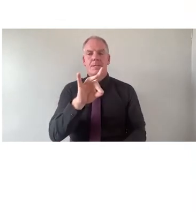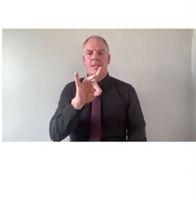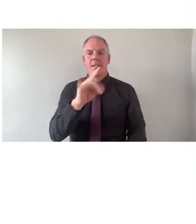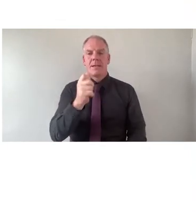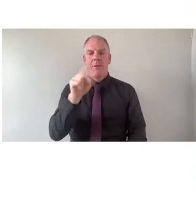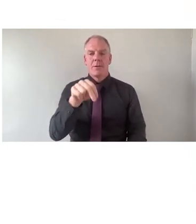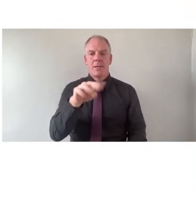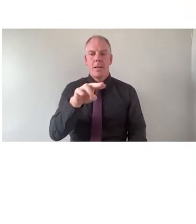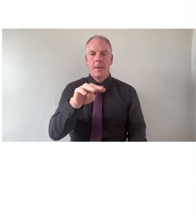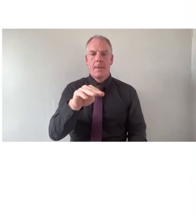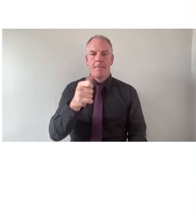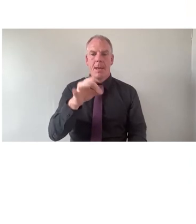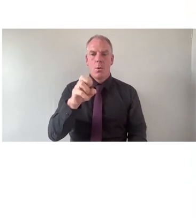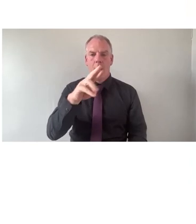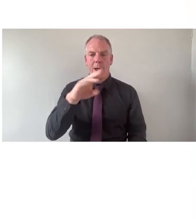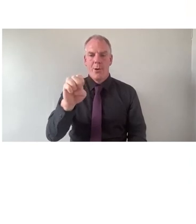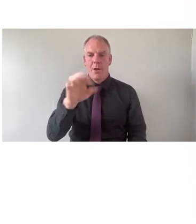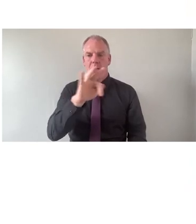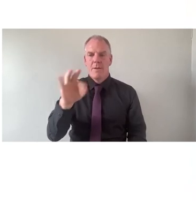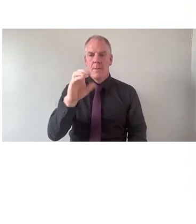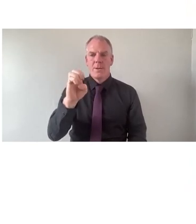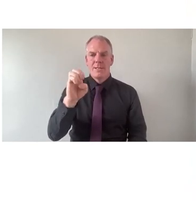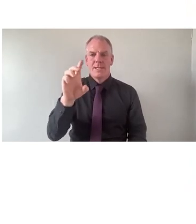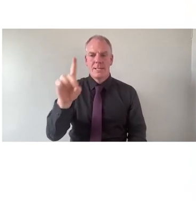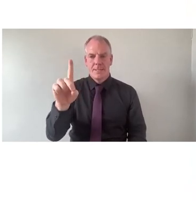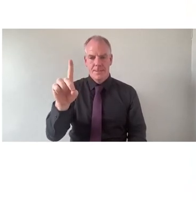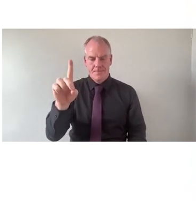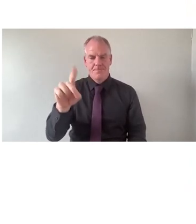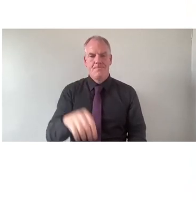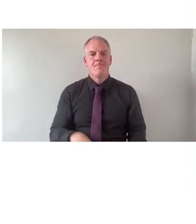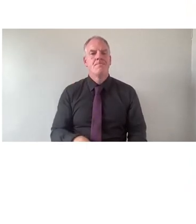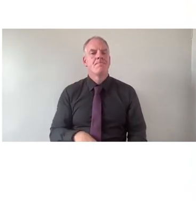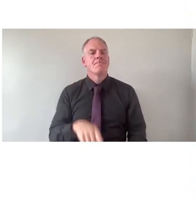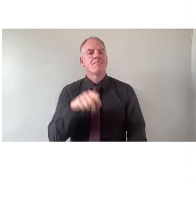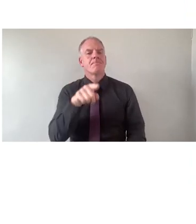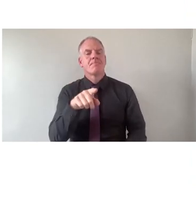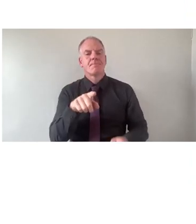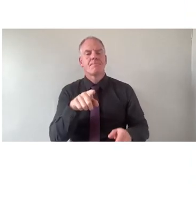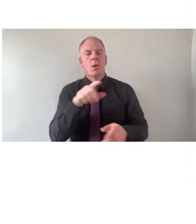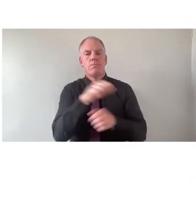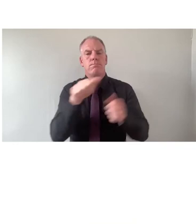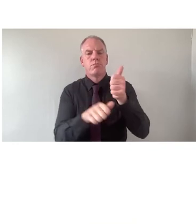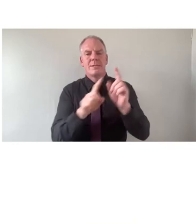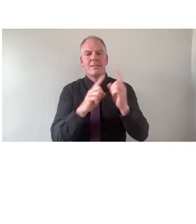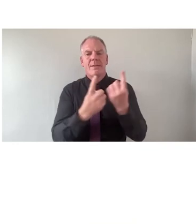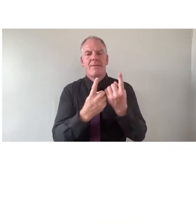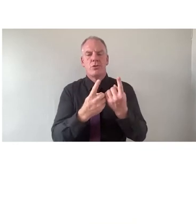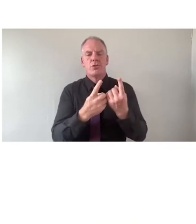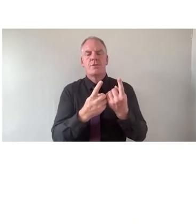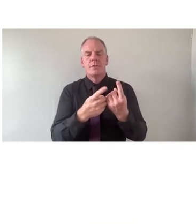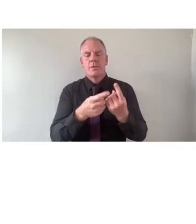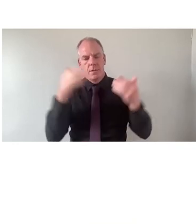of the OECD and the division you work in, Karen, very much